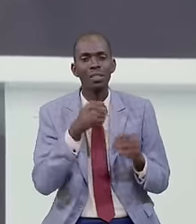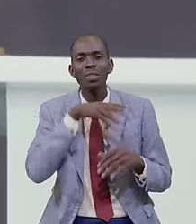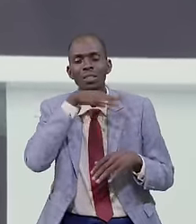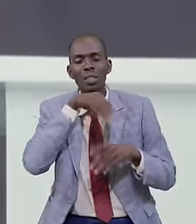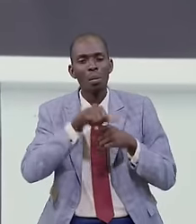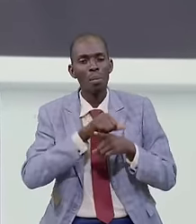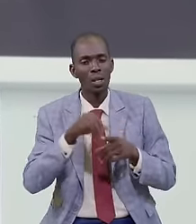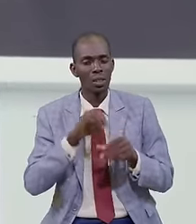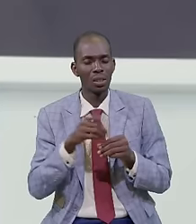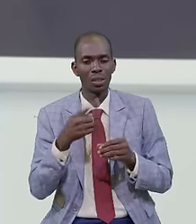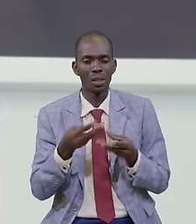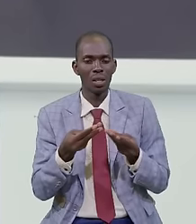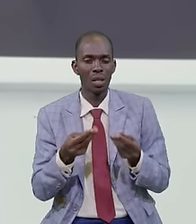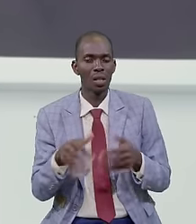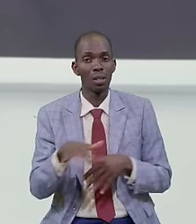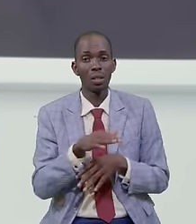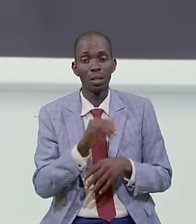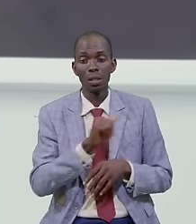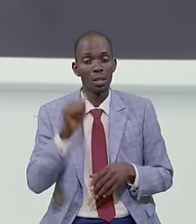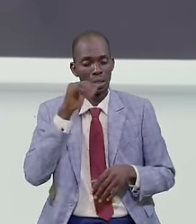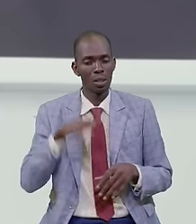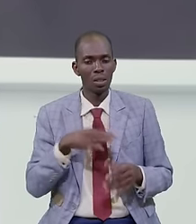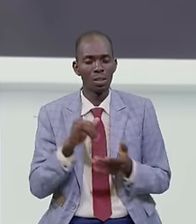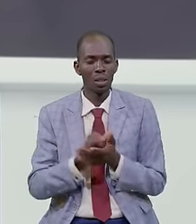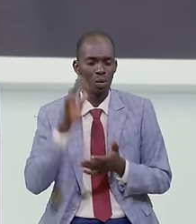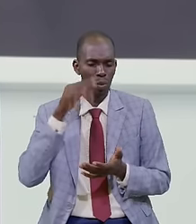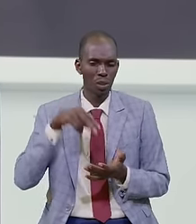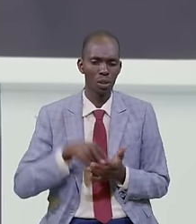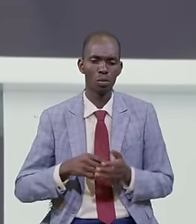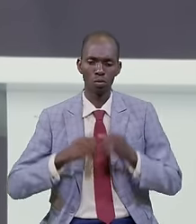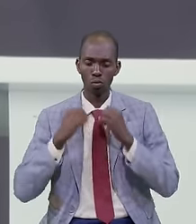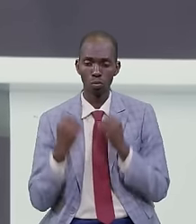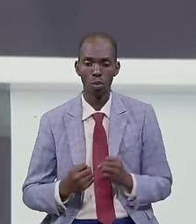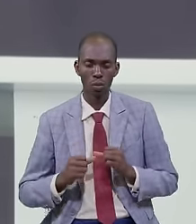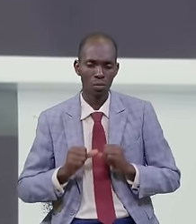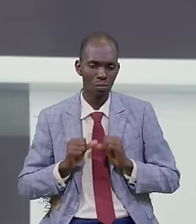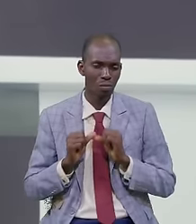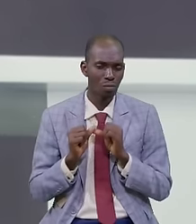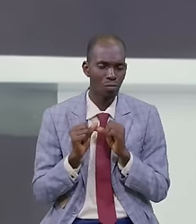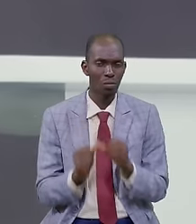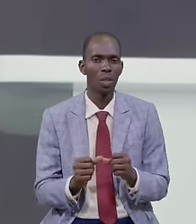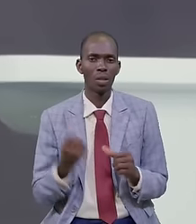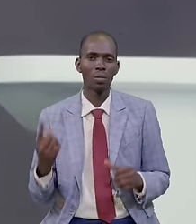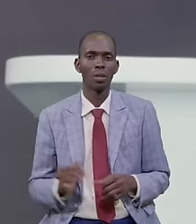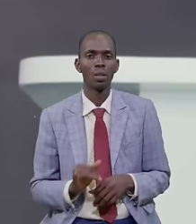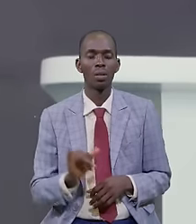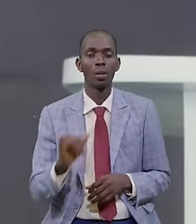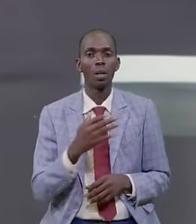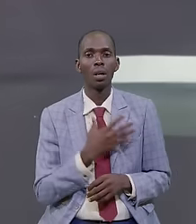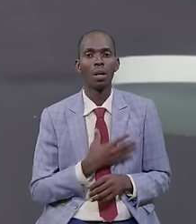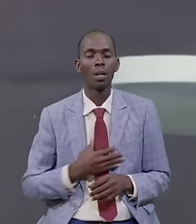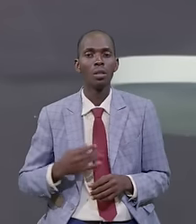that will stand firm. A lady that will stand fast and stand forever might be standing